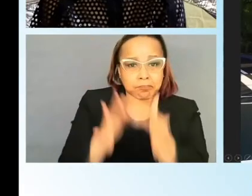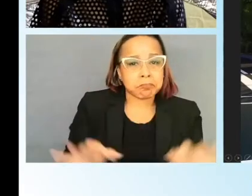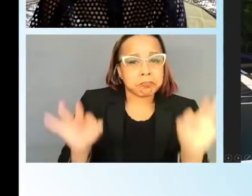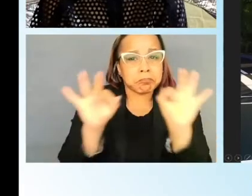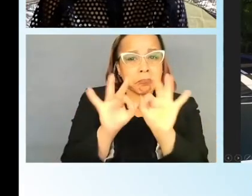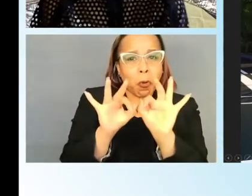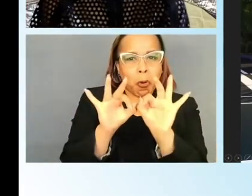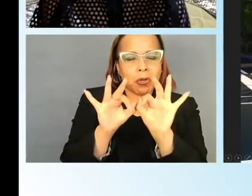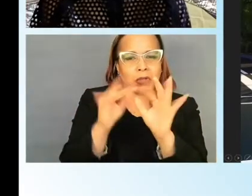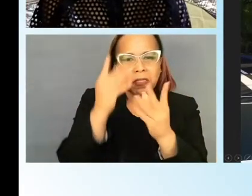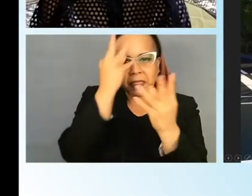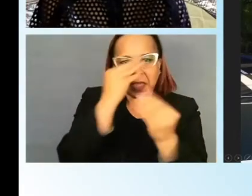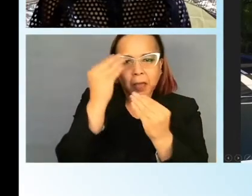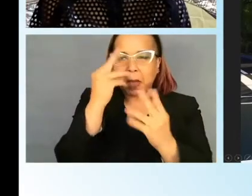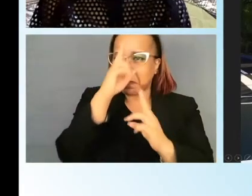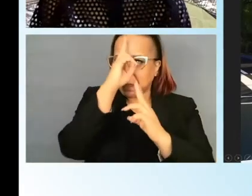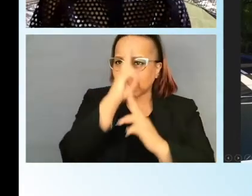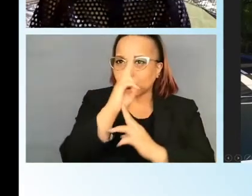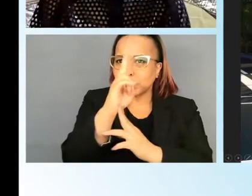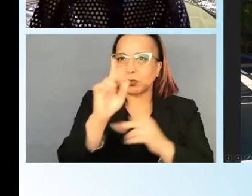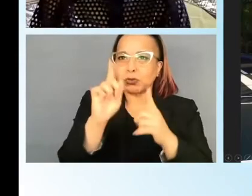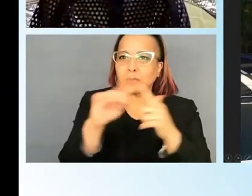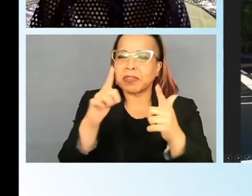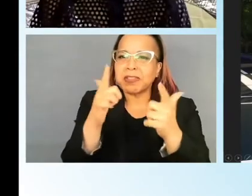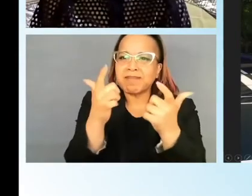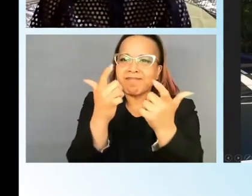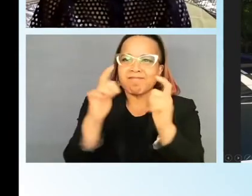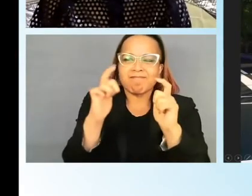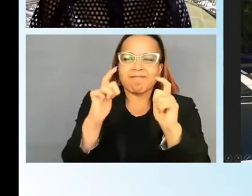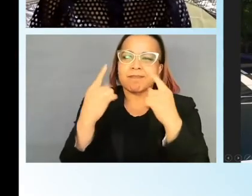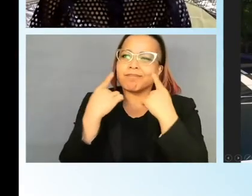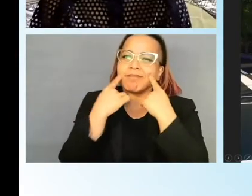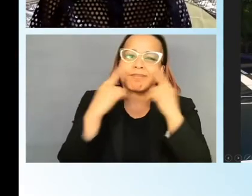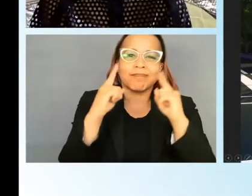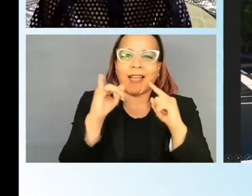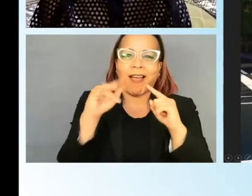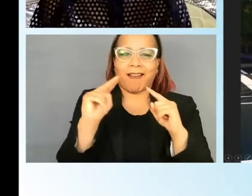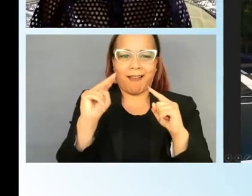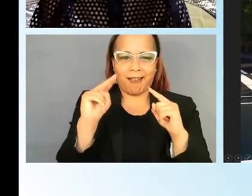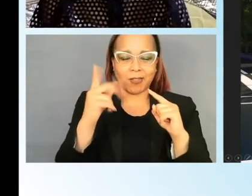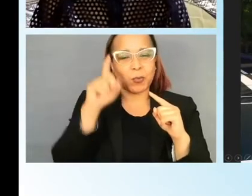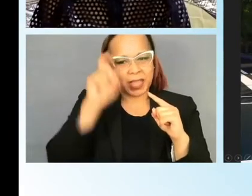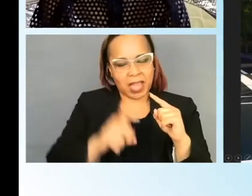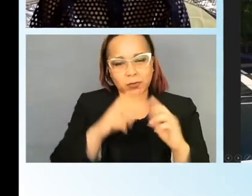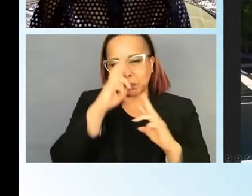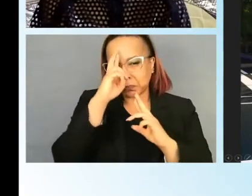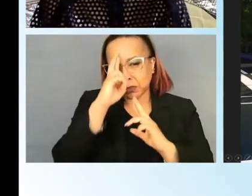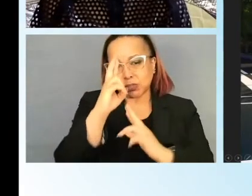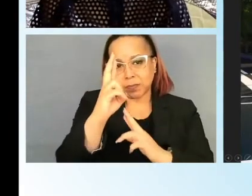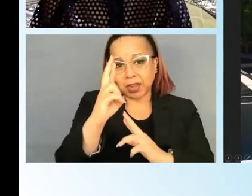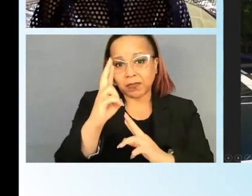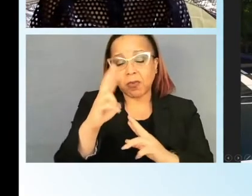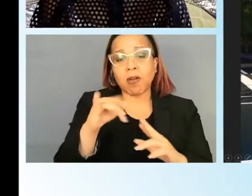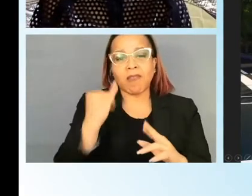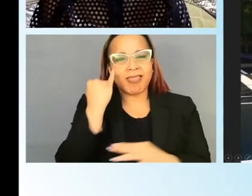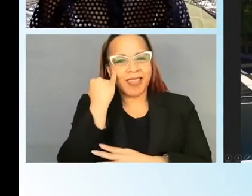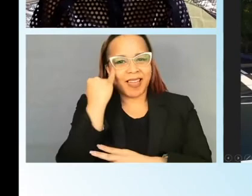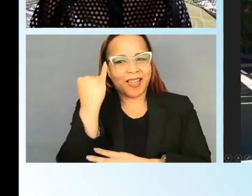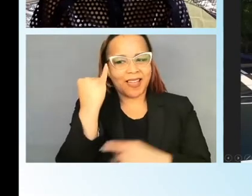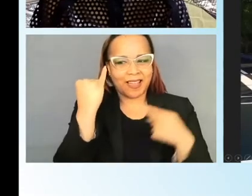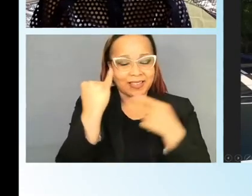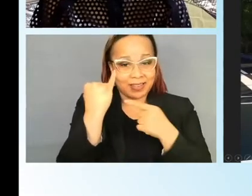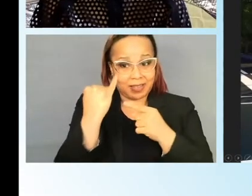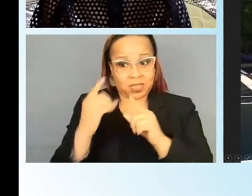about paying tribute to these larger than life icons and figures, that we also have to be respectful of the idea that as